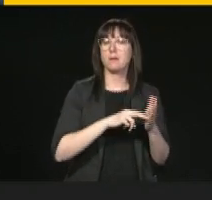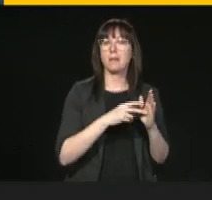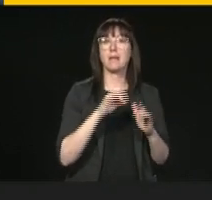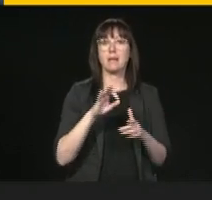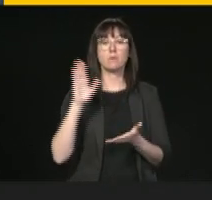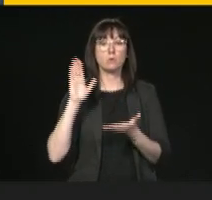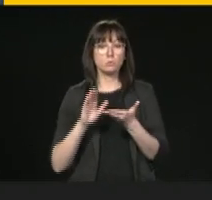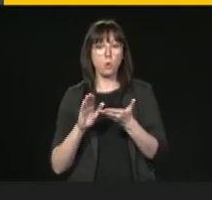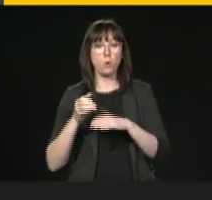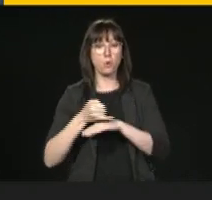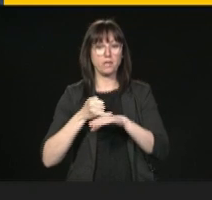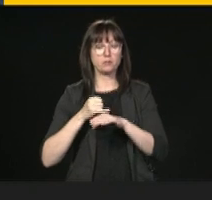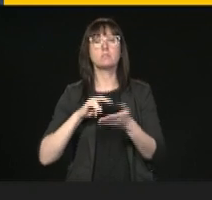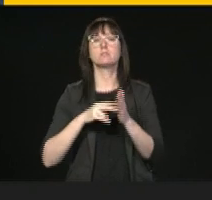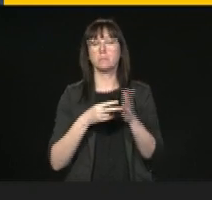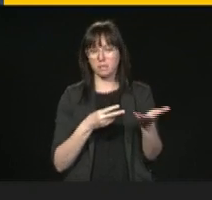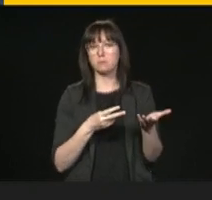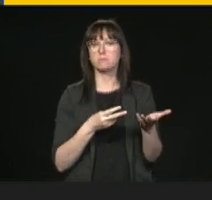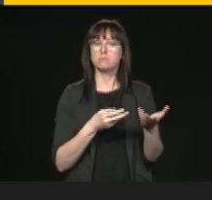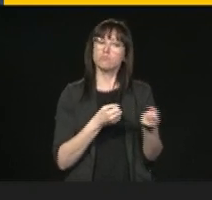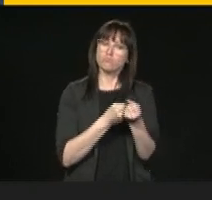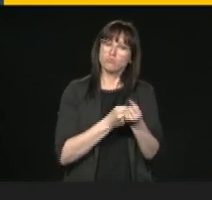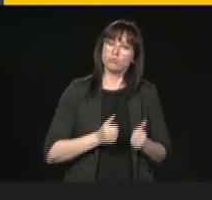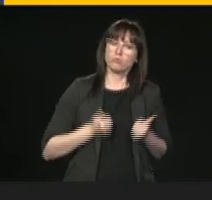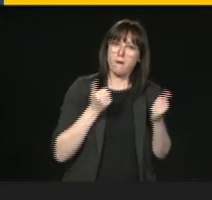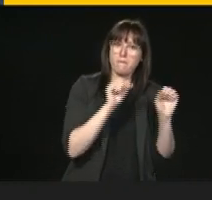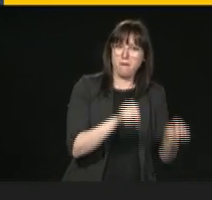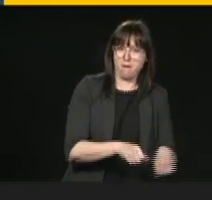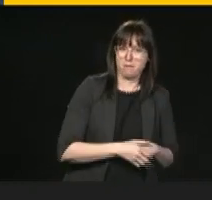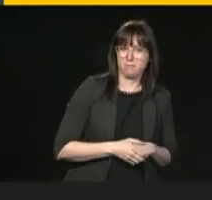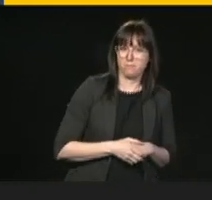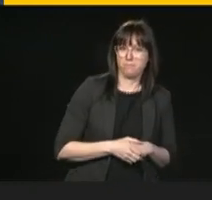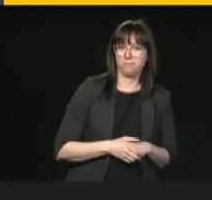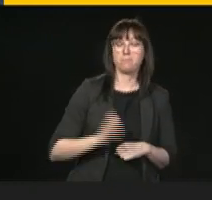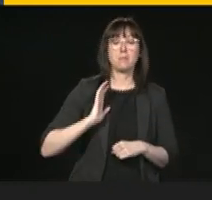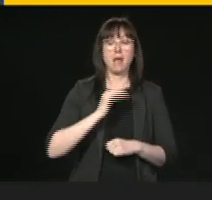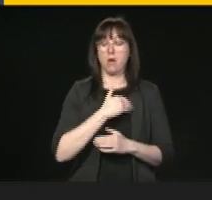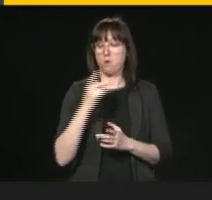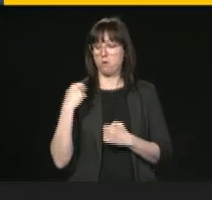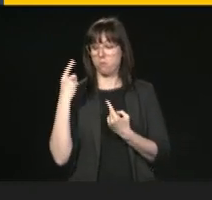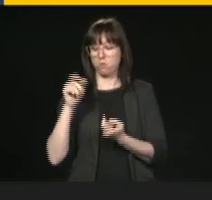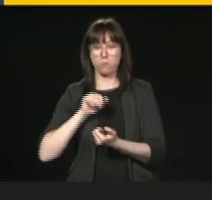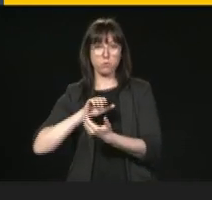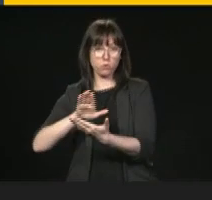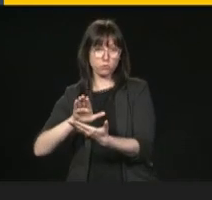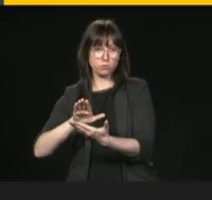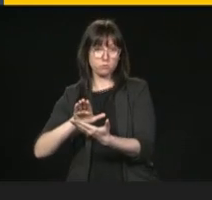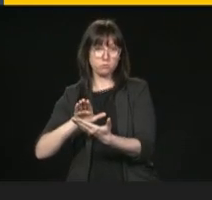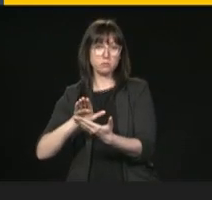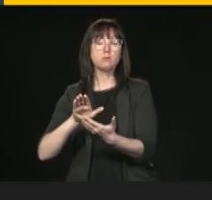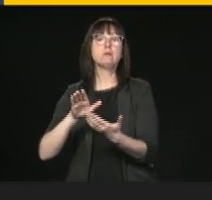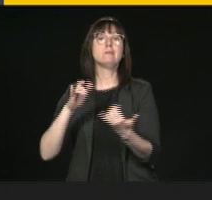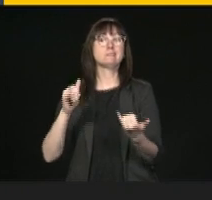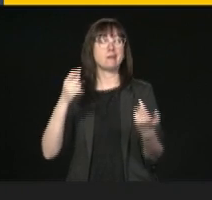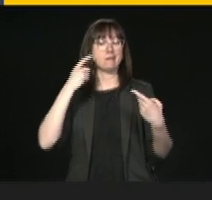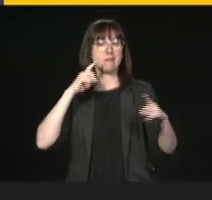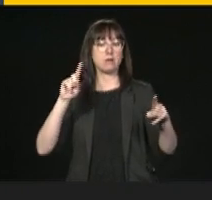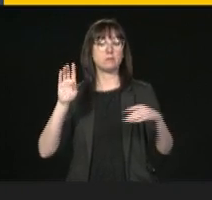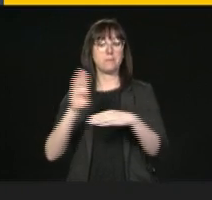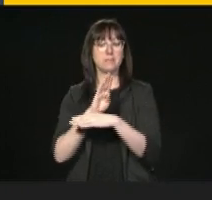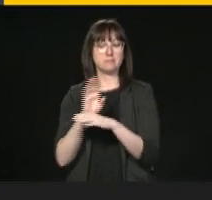is the approach we've taken today, announced that small businesses can get access to